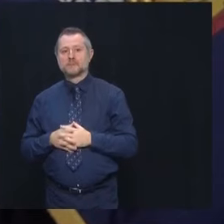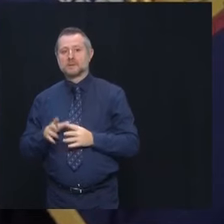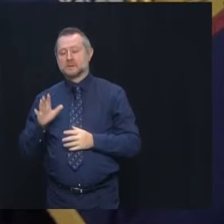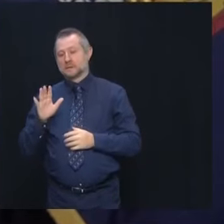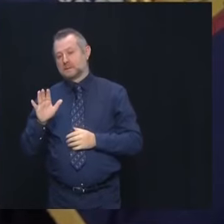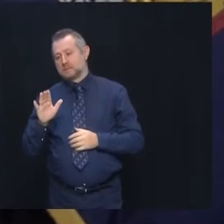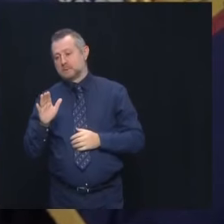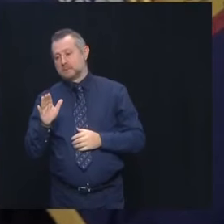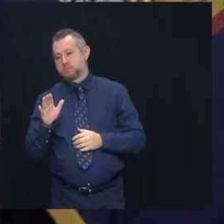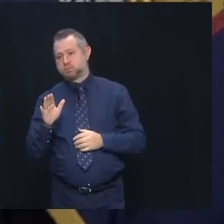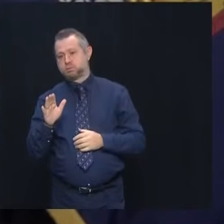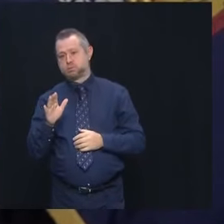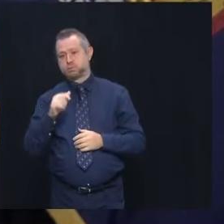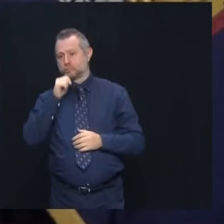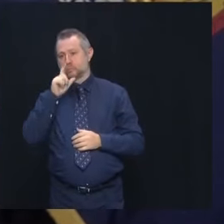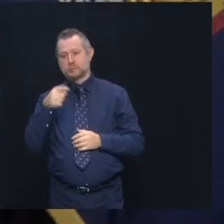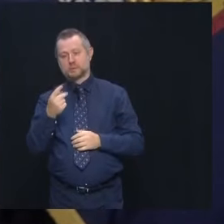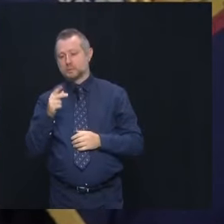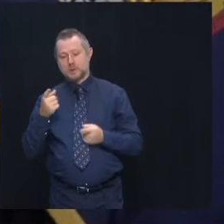it's not just a New York City issue.